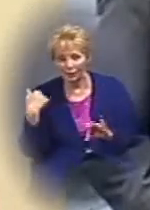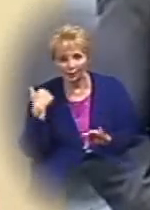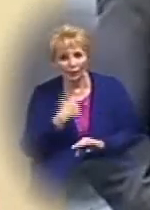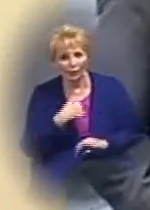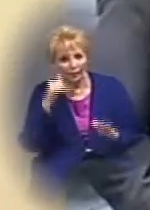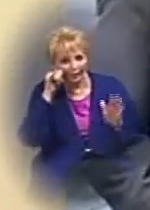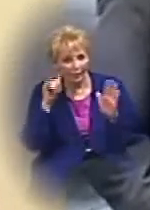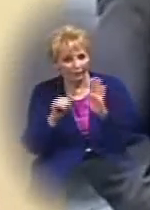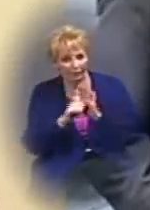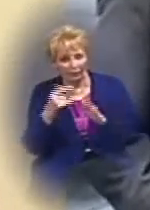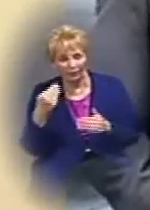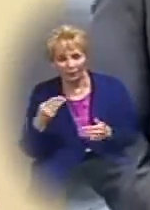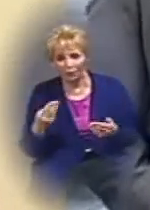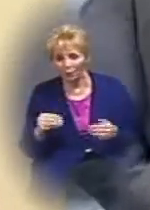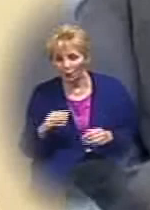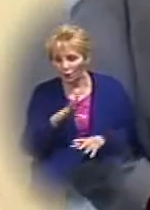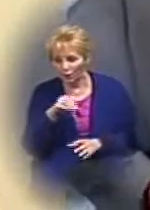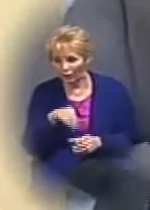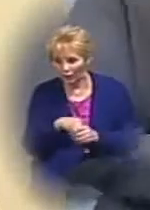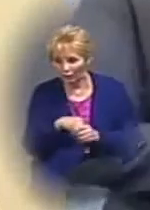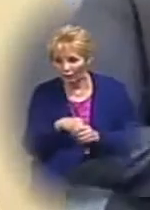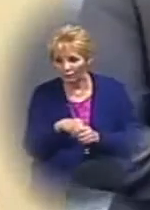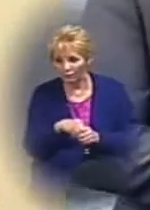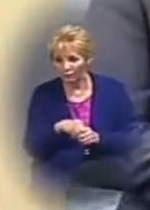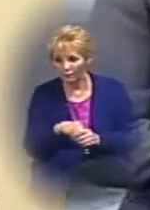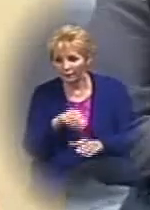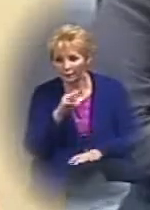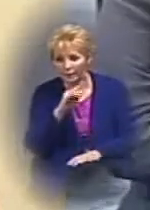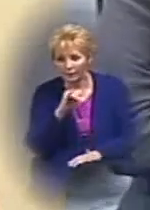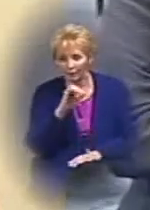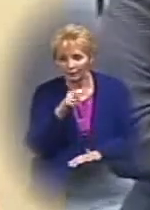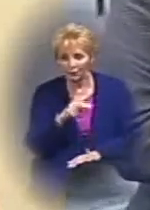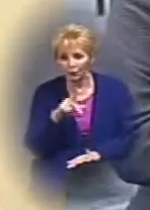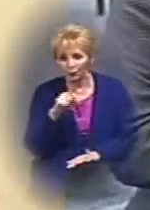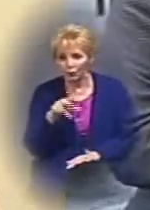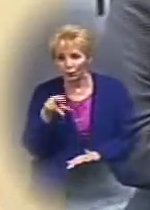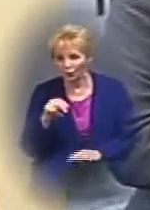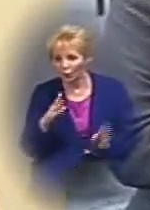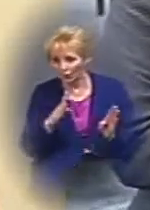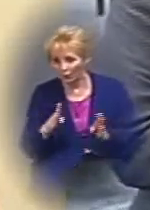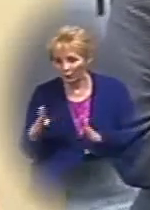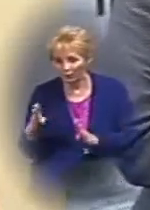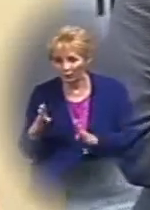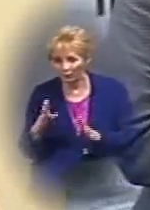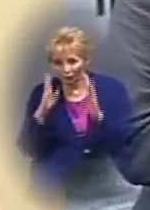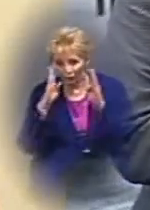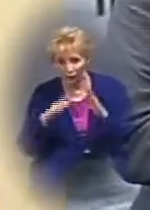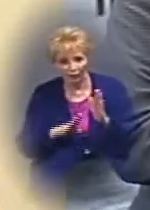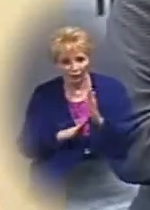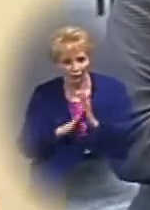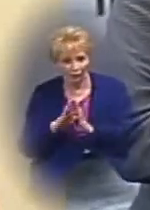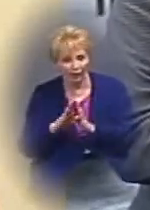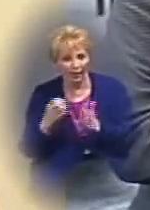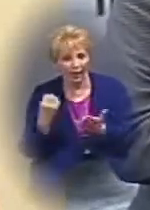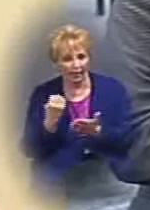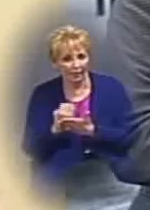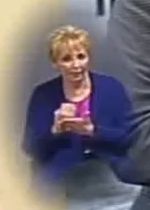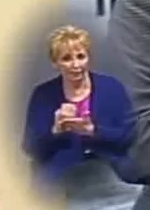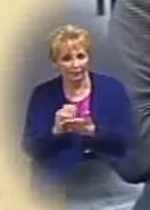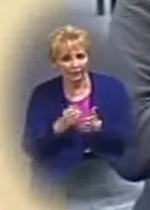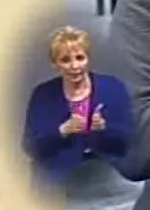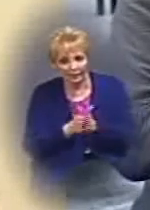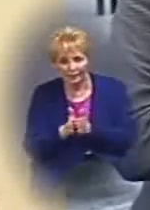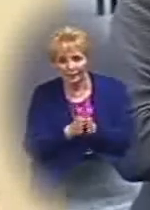identified for the city of Morganton include your Mission 2030 plan that focuses on developing economic